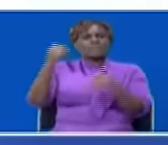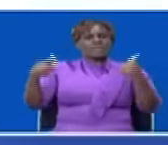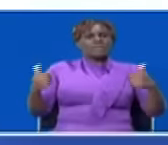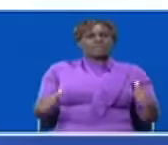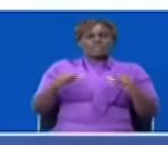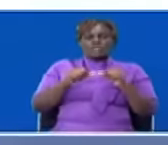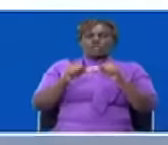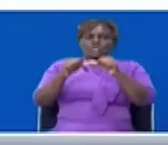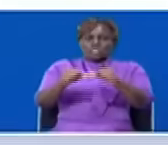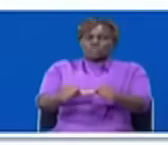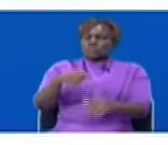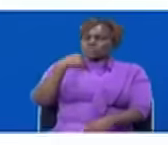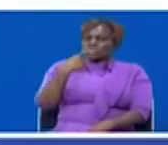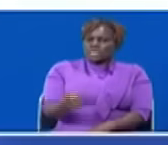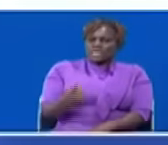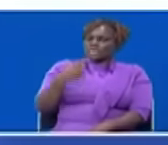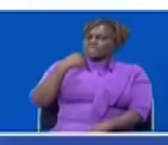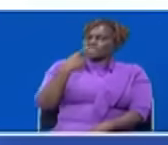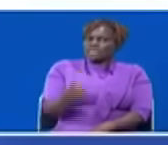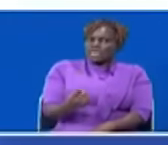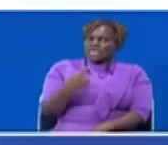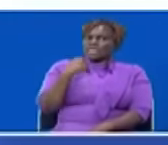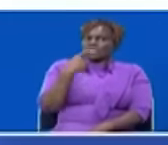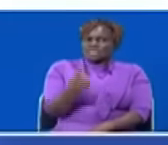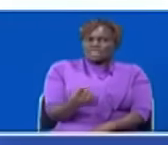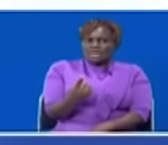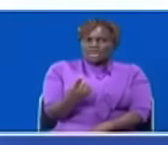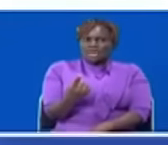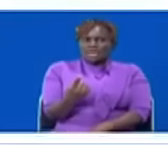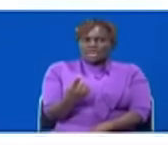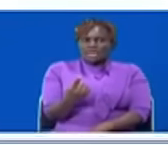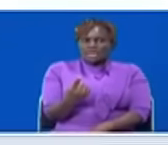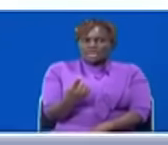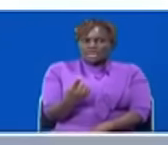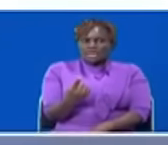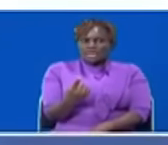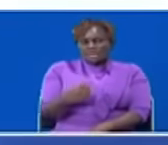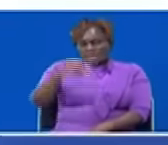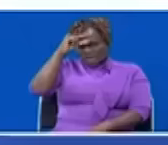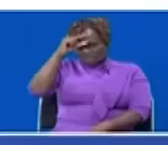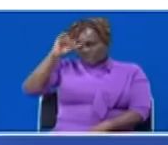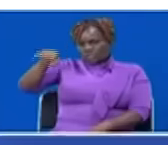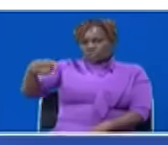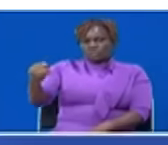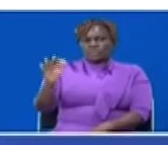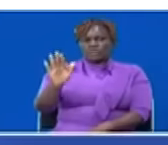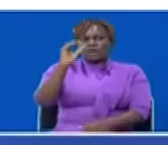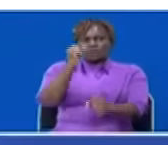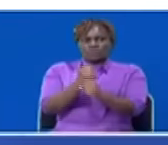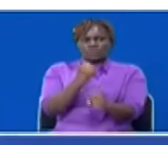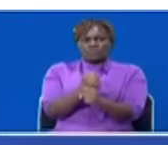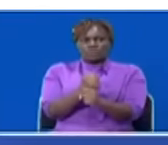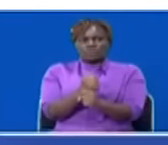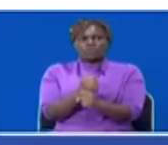Tutaendelea kusema maswala ya ukiritimba wa serikali ya Jubilee. Kwa mimi natembea ndani